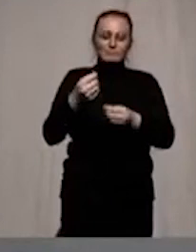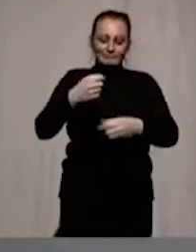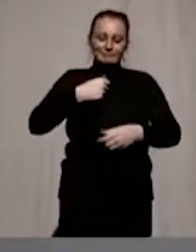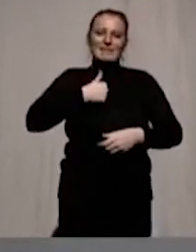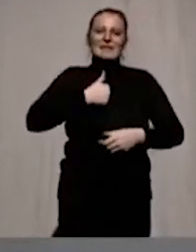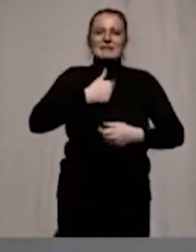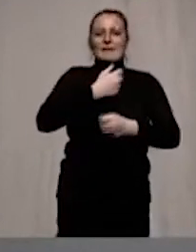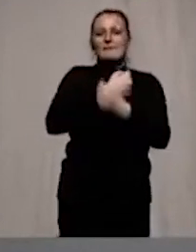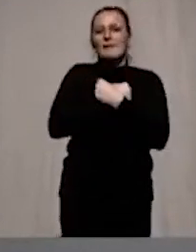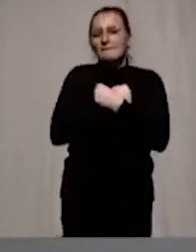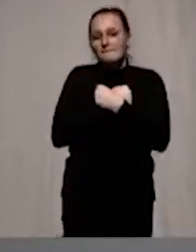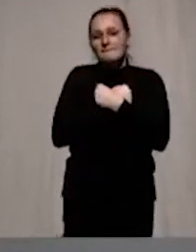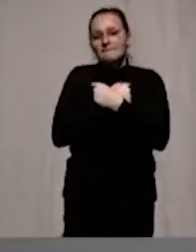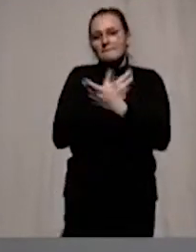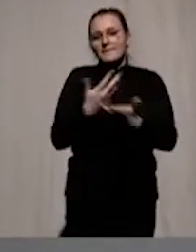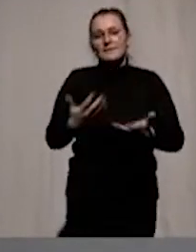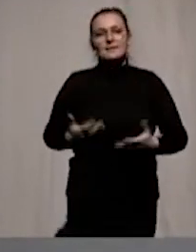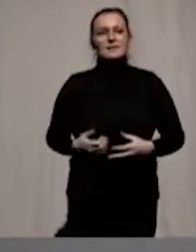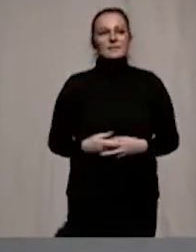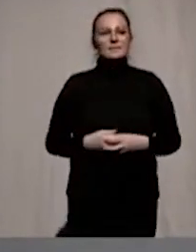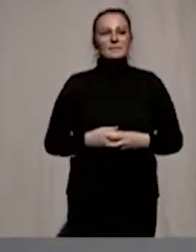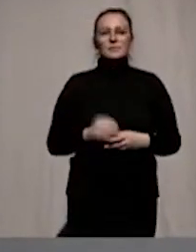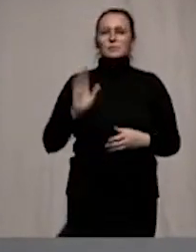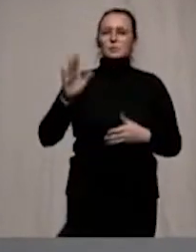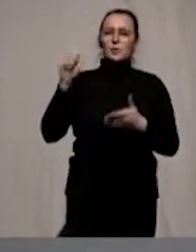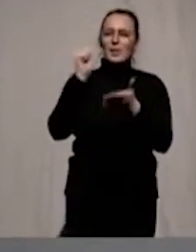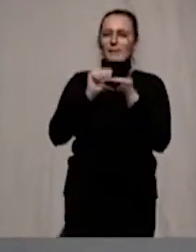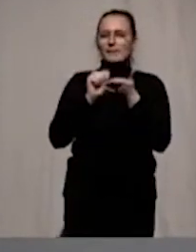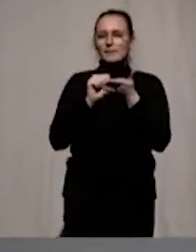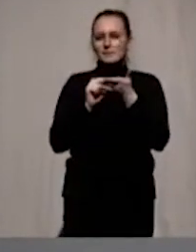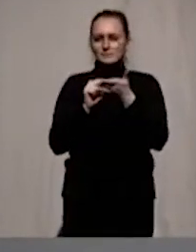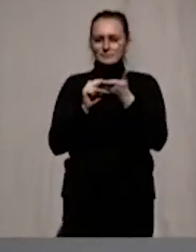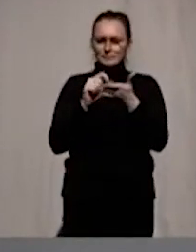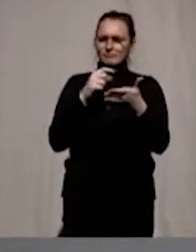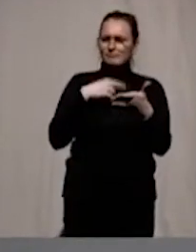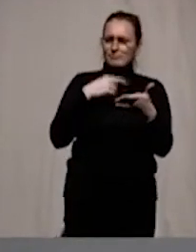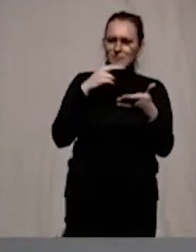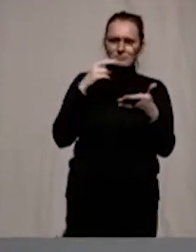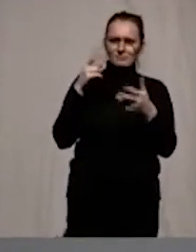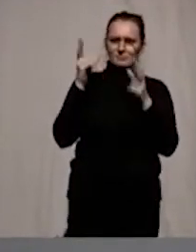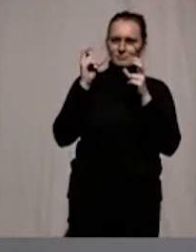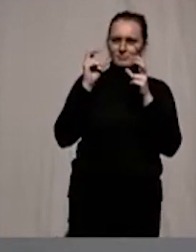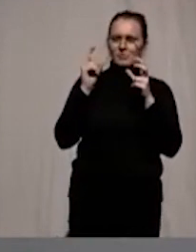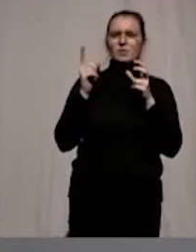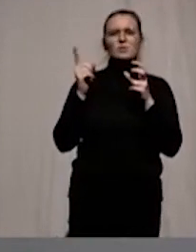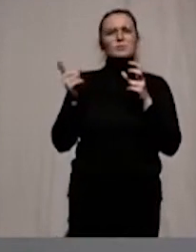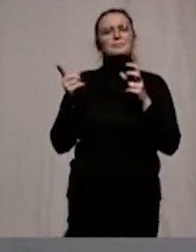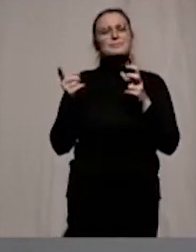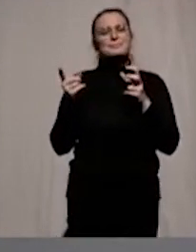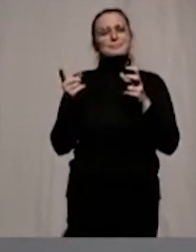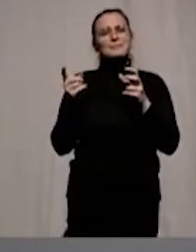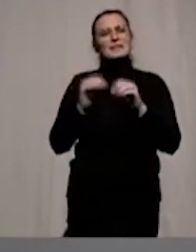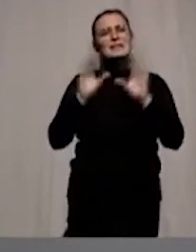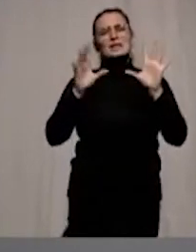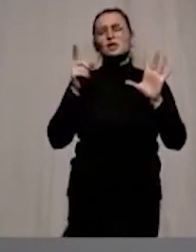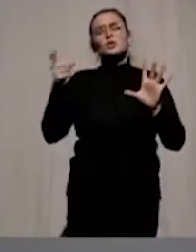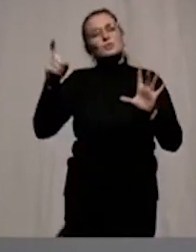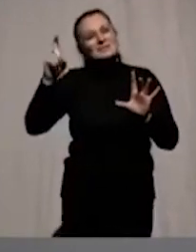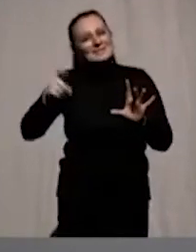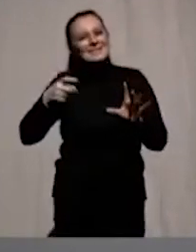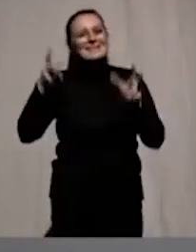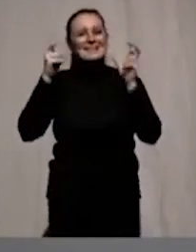that letter that you had written to yourself, it seemed like you really needed to hear that. Yeah. And so more of